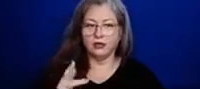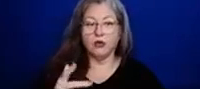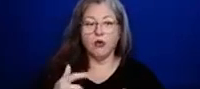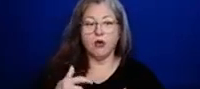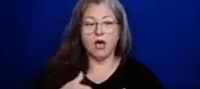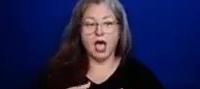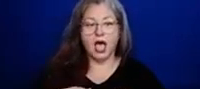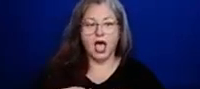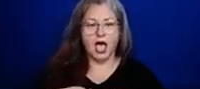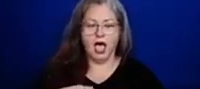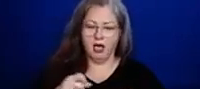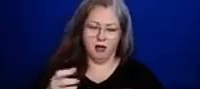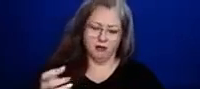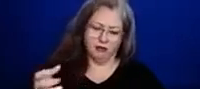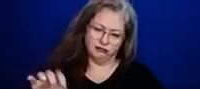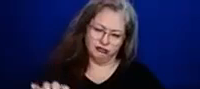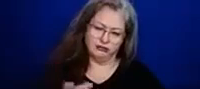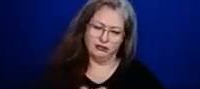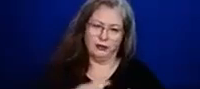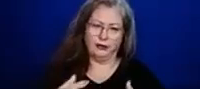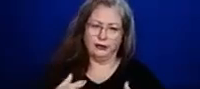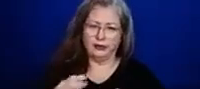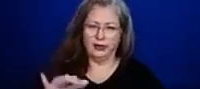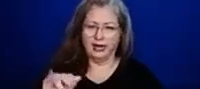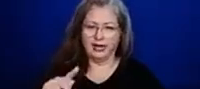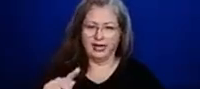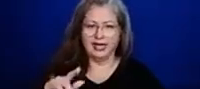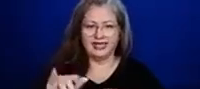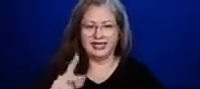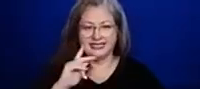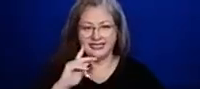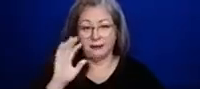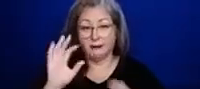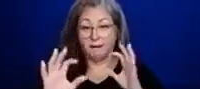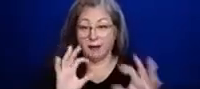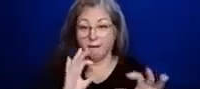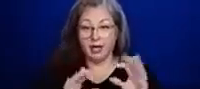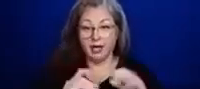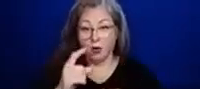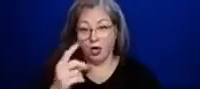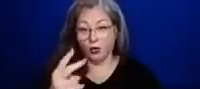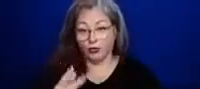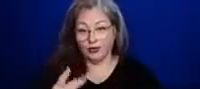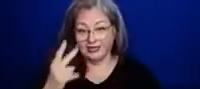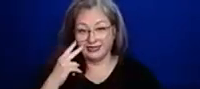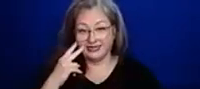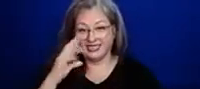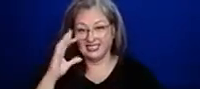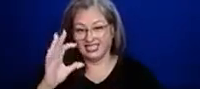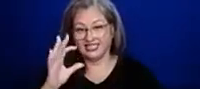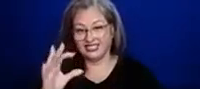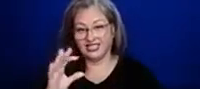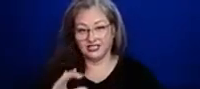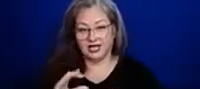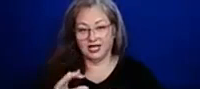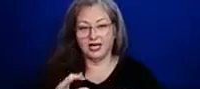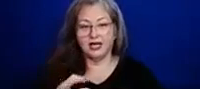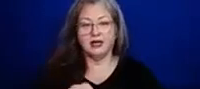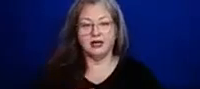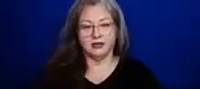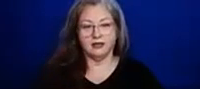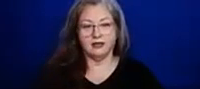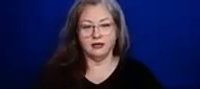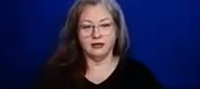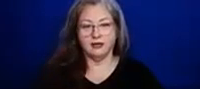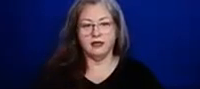put like big amounts of ink, which are the spots 1, 2, 3 that you can say like in the first, primer plano,